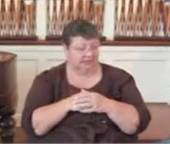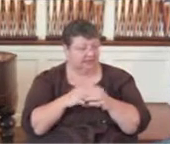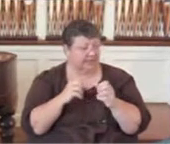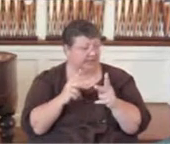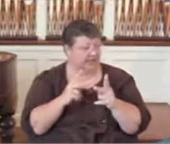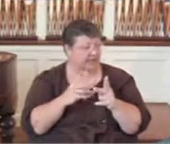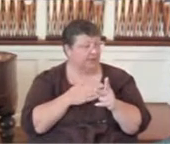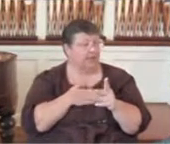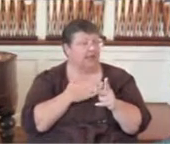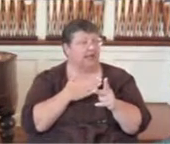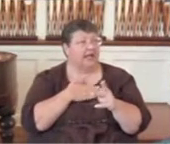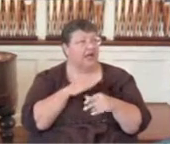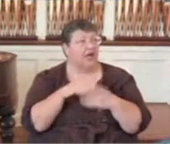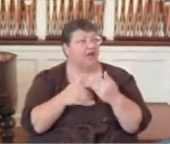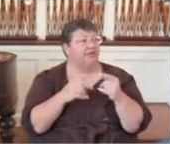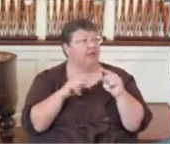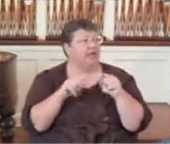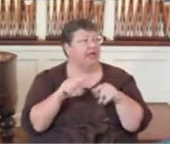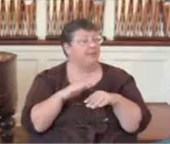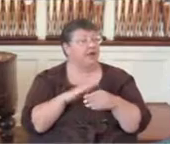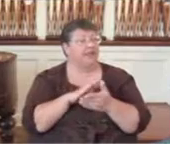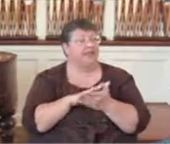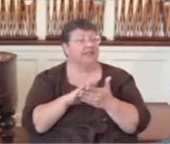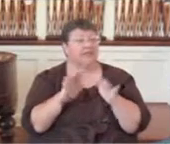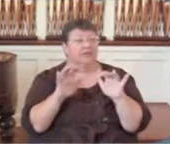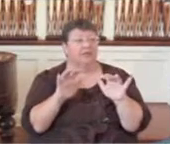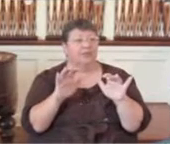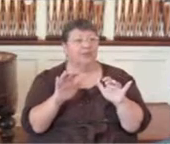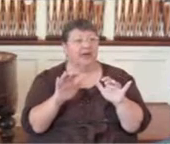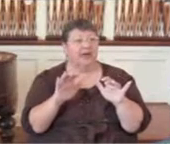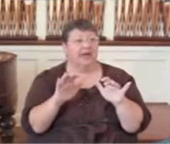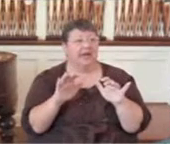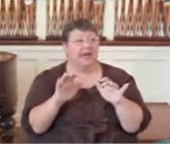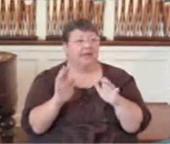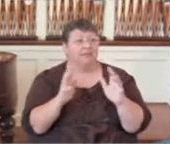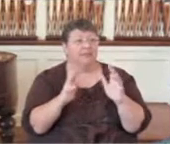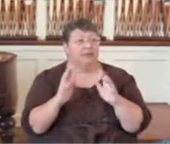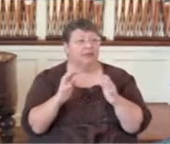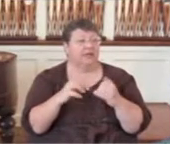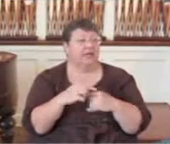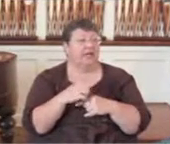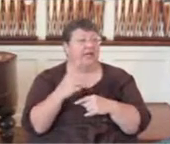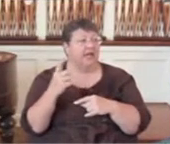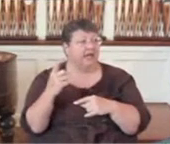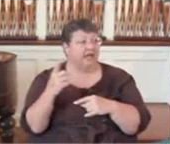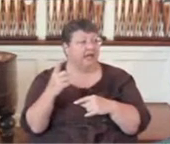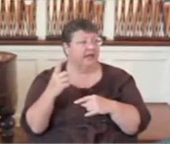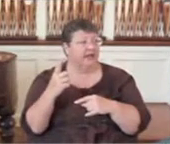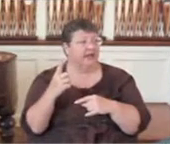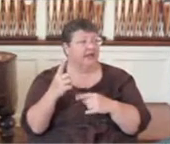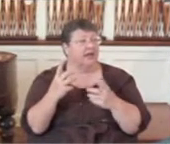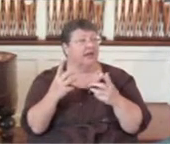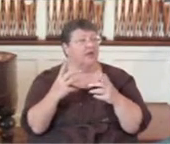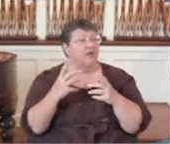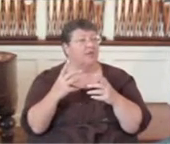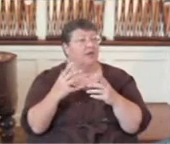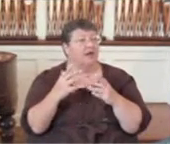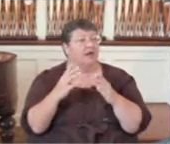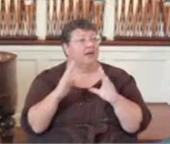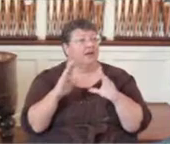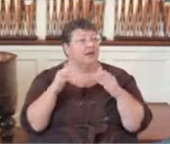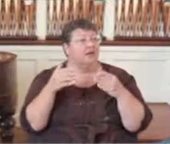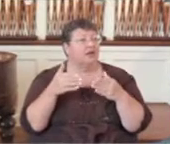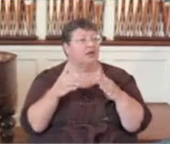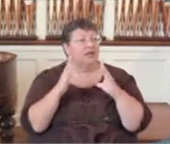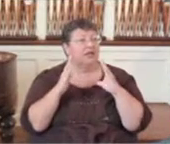Okay. Well, we're glad that all of you came out on this nice, rainy, blustery day. I want to call your attention to